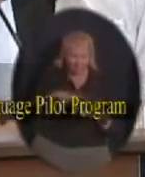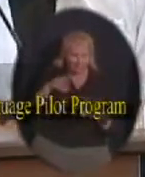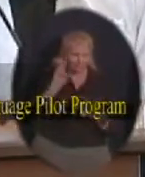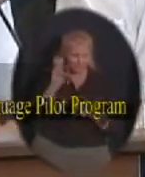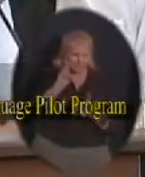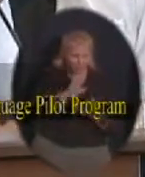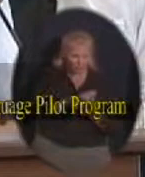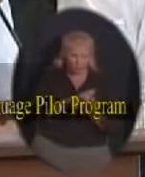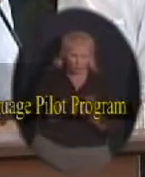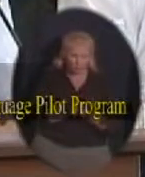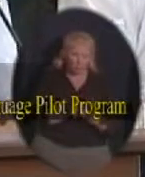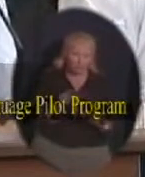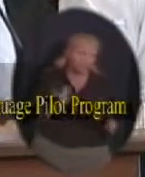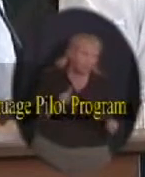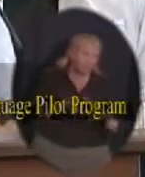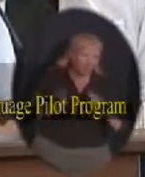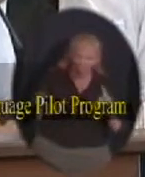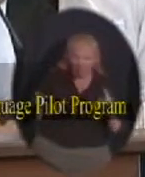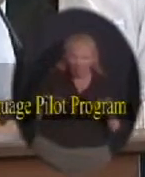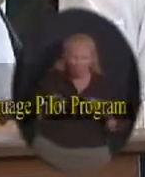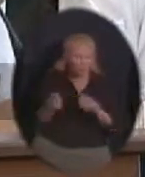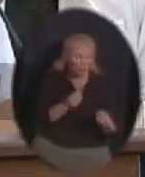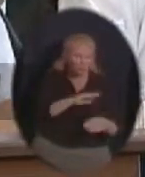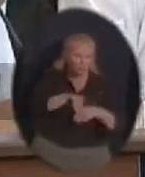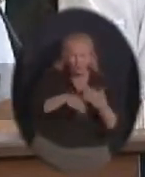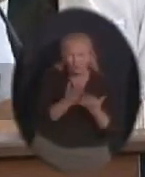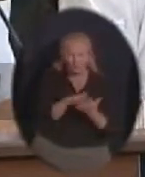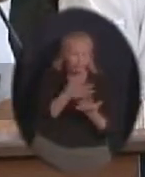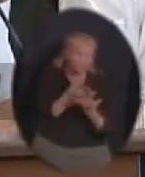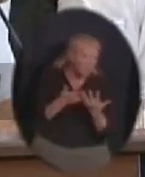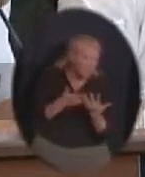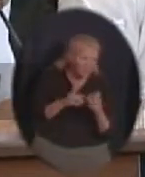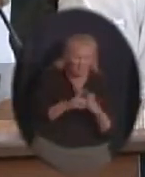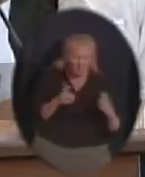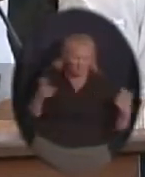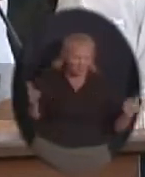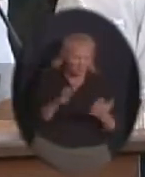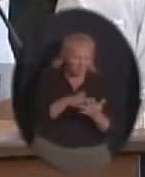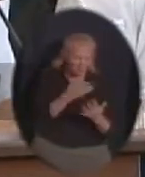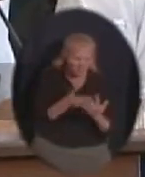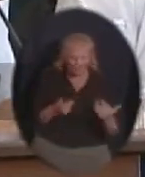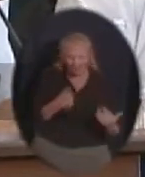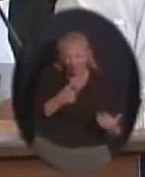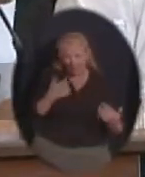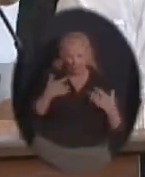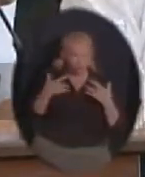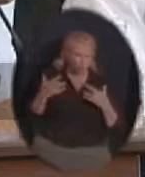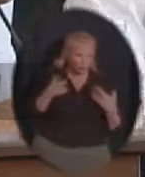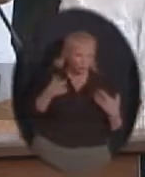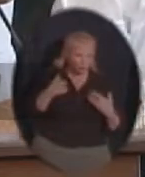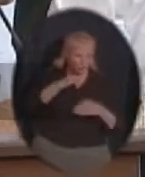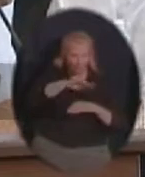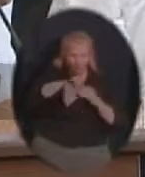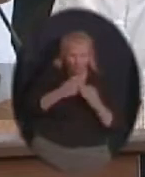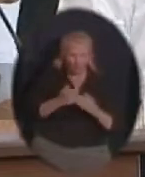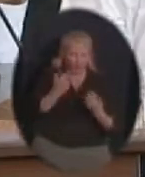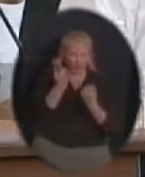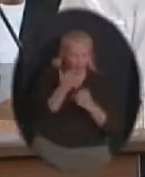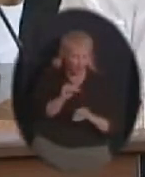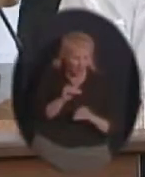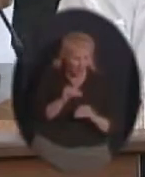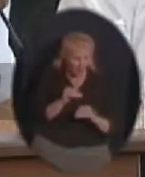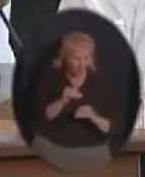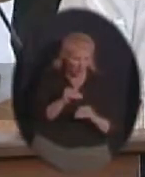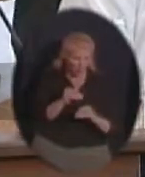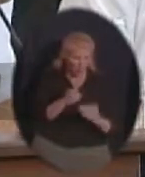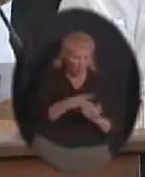we're expanding the schedule, and a concern that I would have on a limited pilot with the 6 schools would be, would those 6